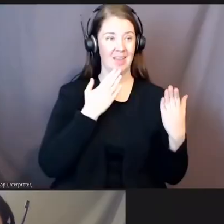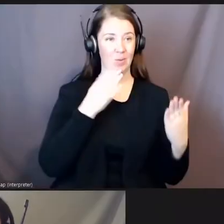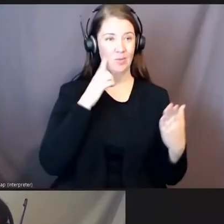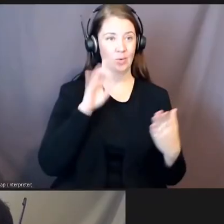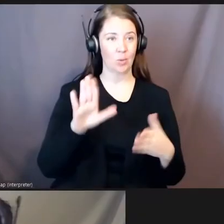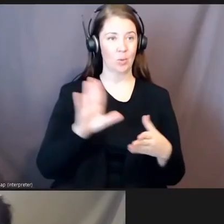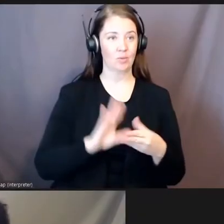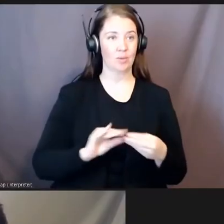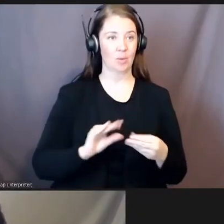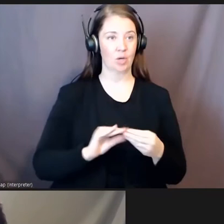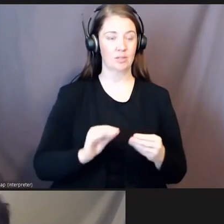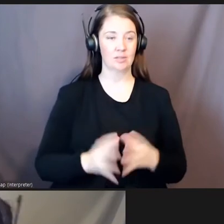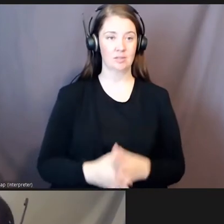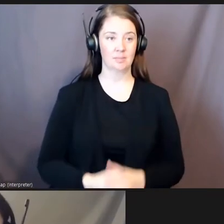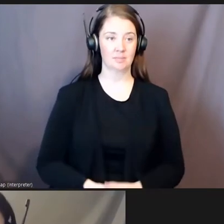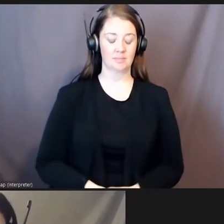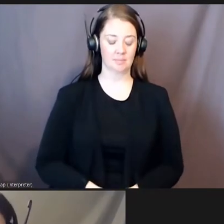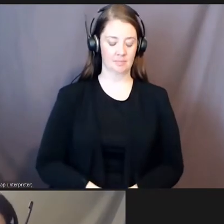remarks.